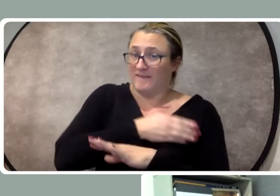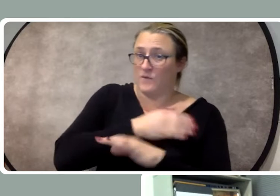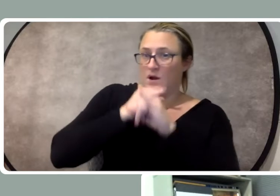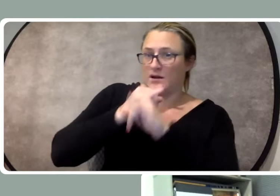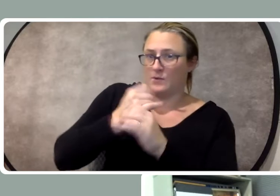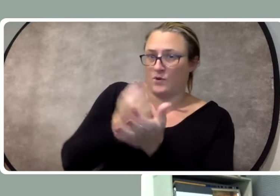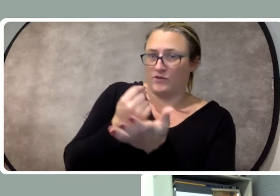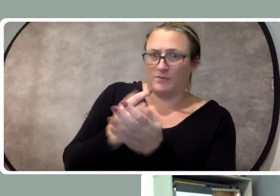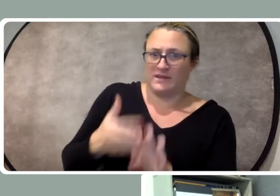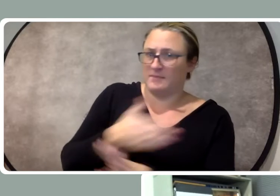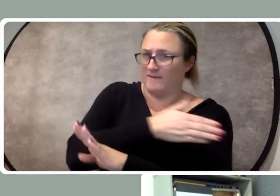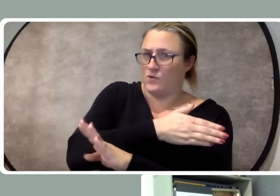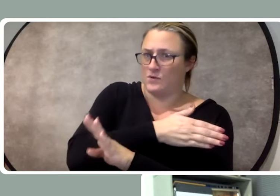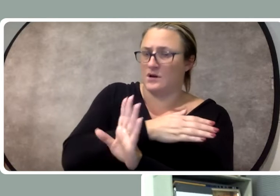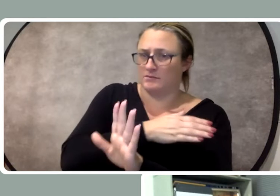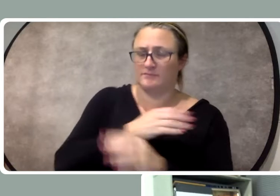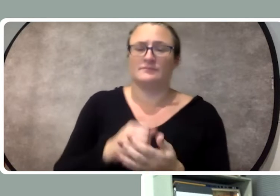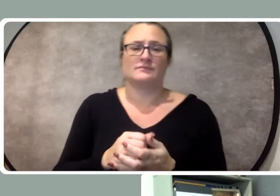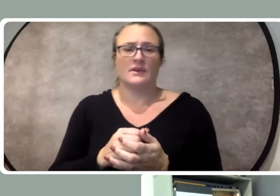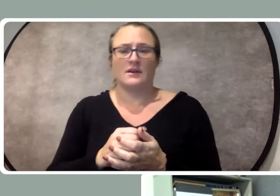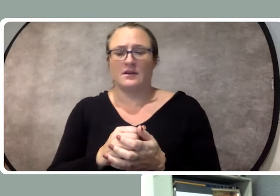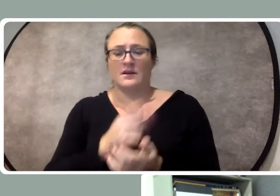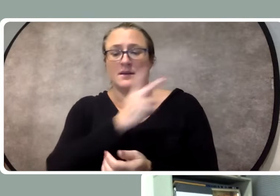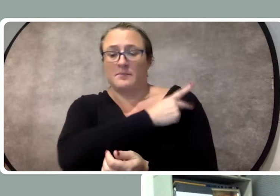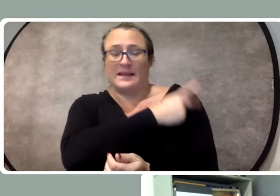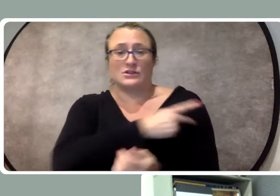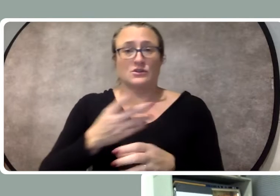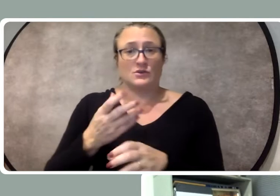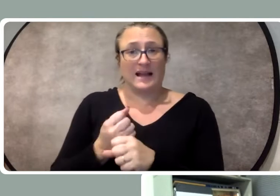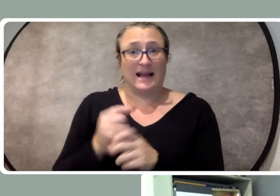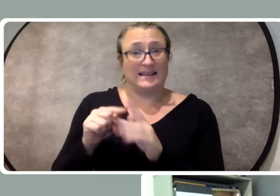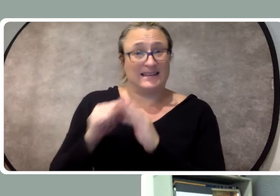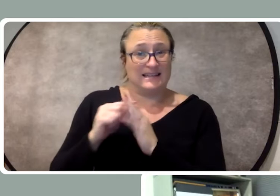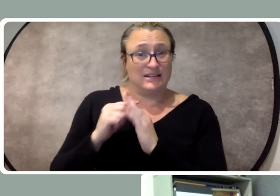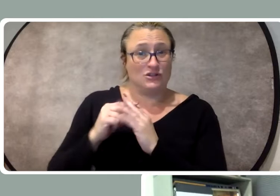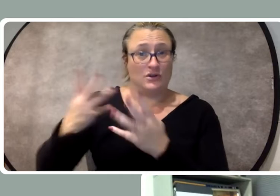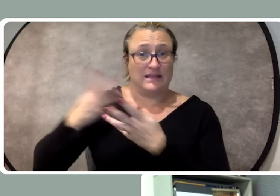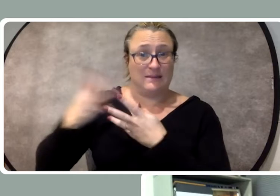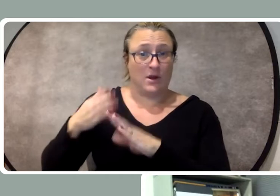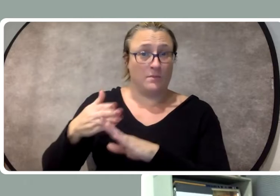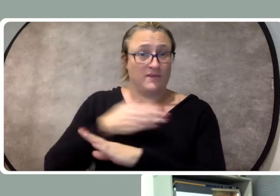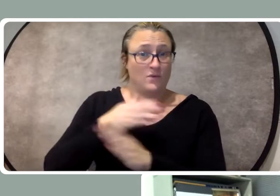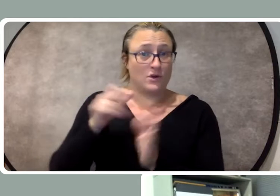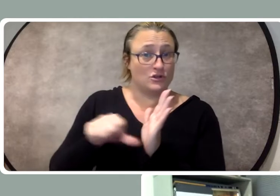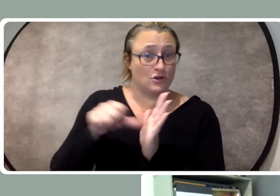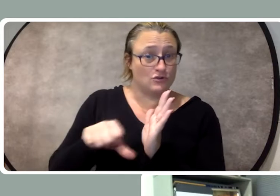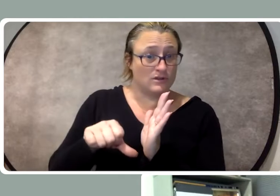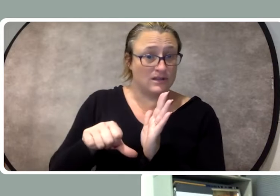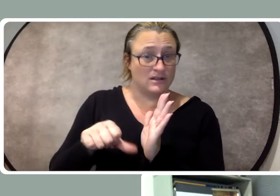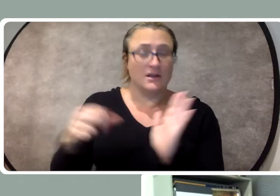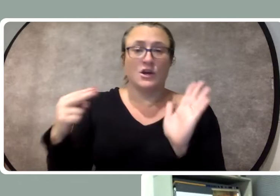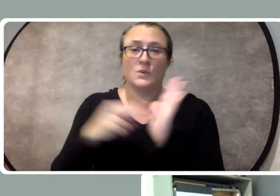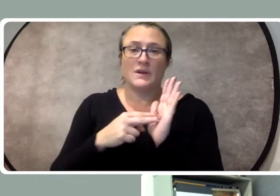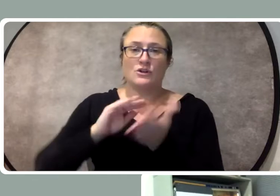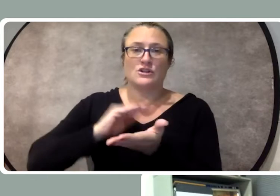immunotherapy many years ago. Patients who got initial chemotherapy before surgery, we looked at their tumors